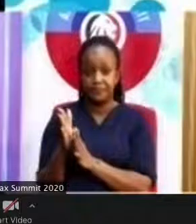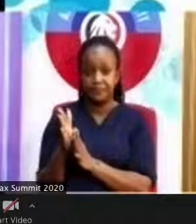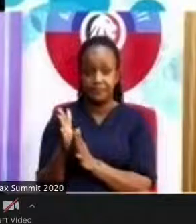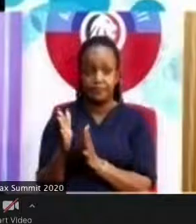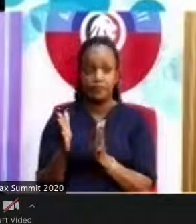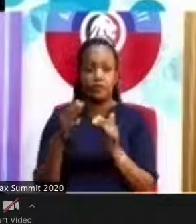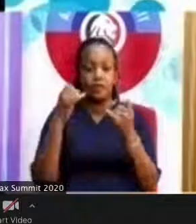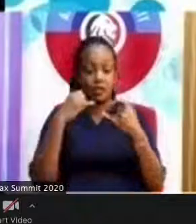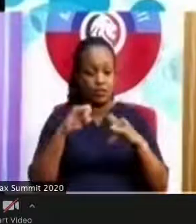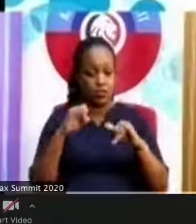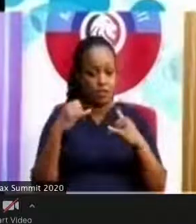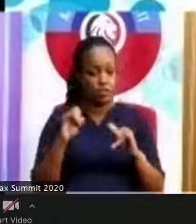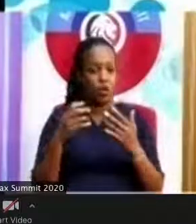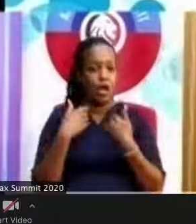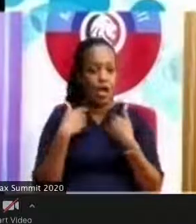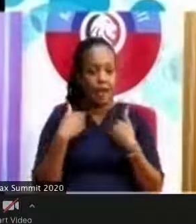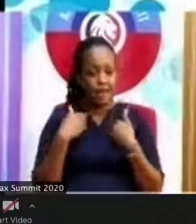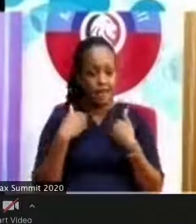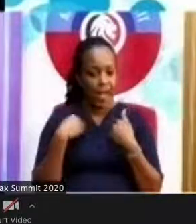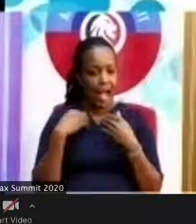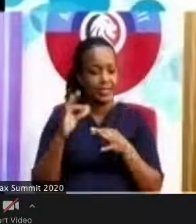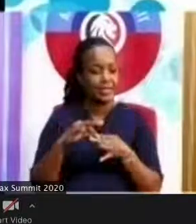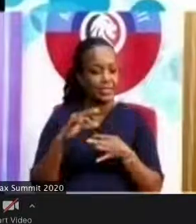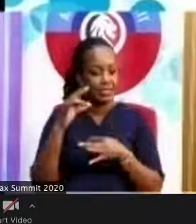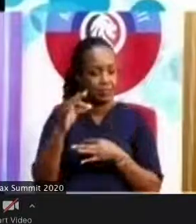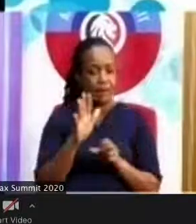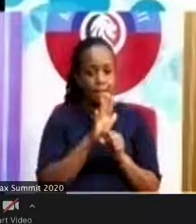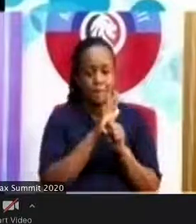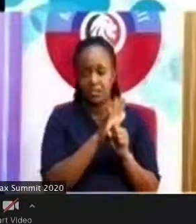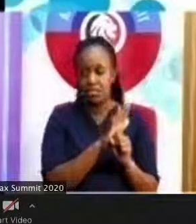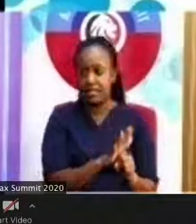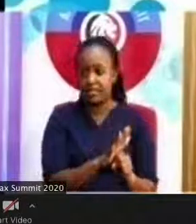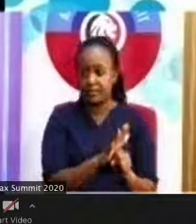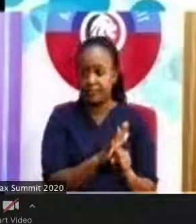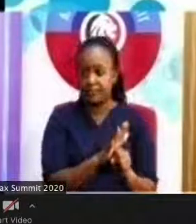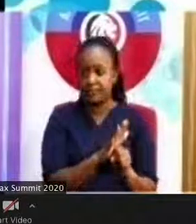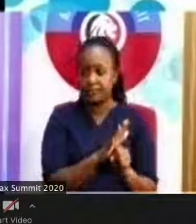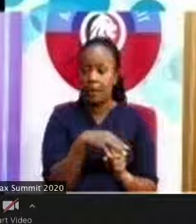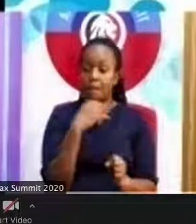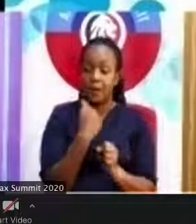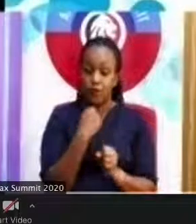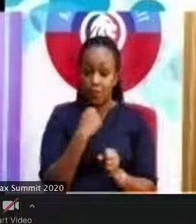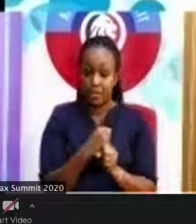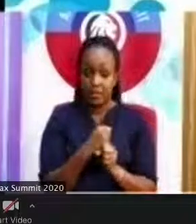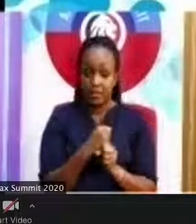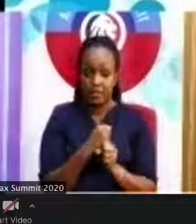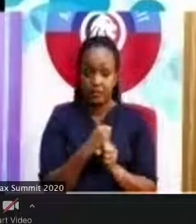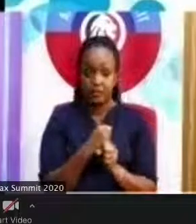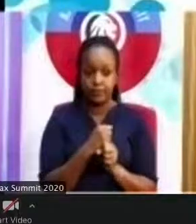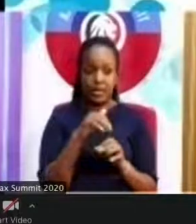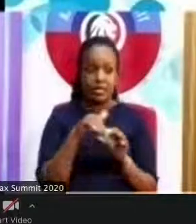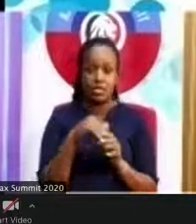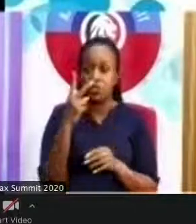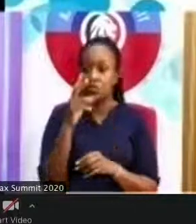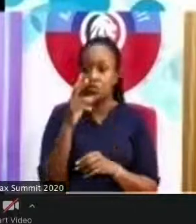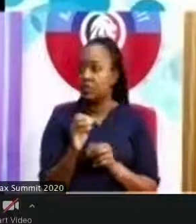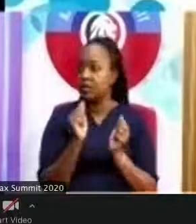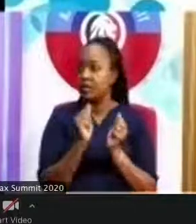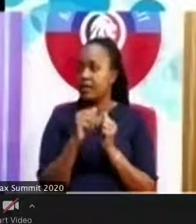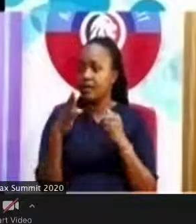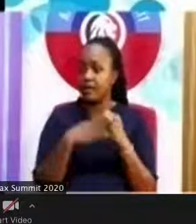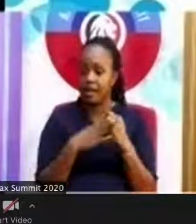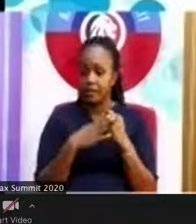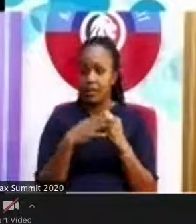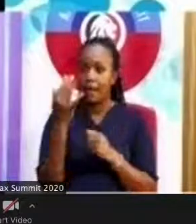and exceeded marginally our performance in 2019 by about 2%.